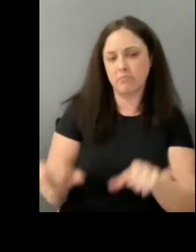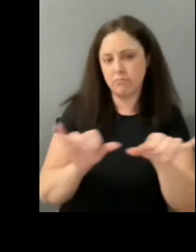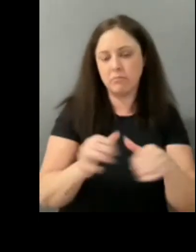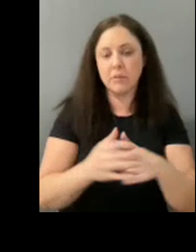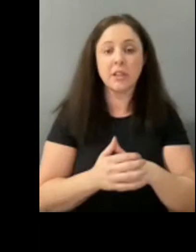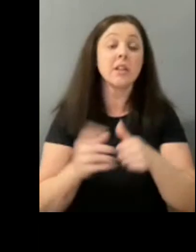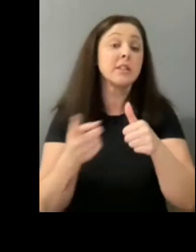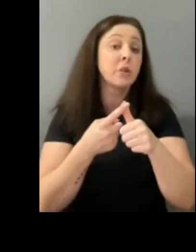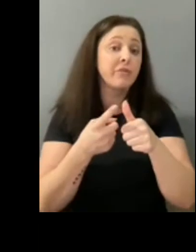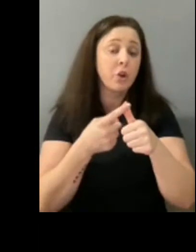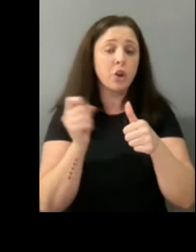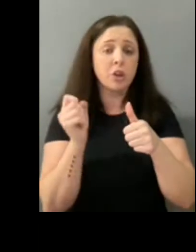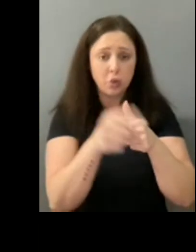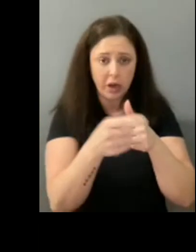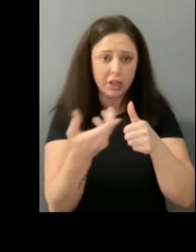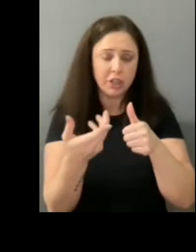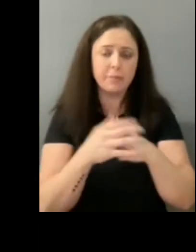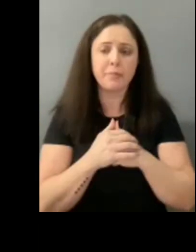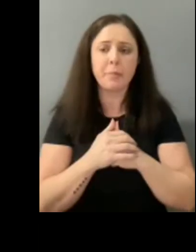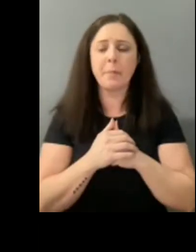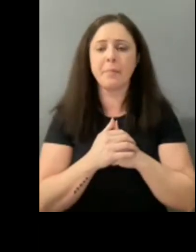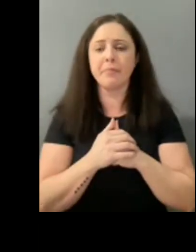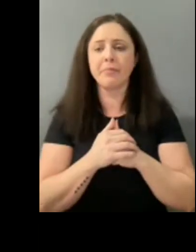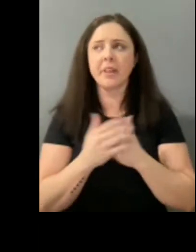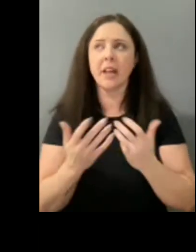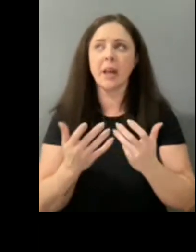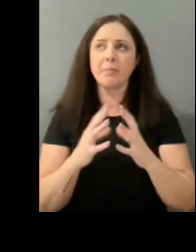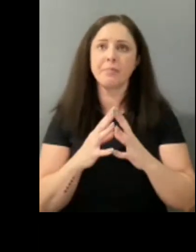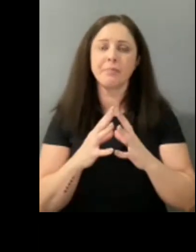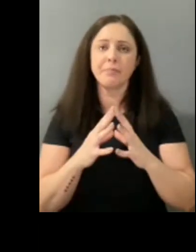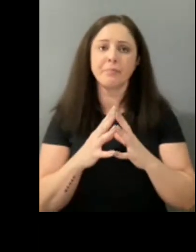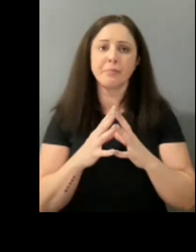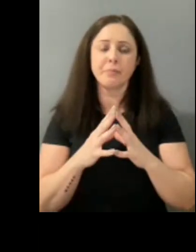The first question that I wanted to ask is,